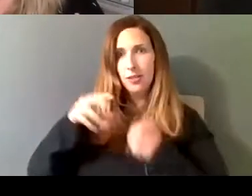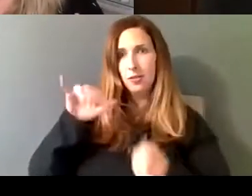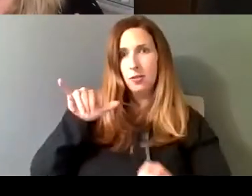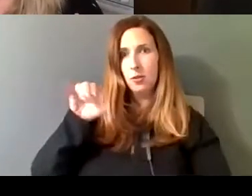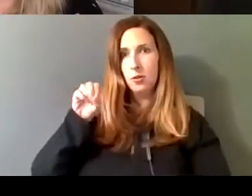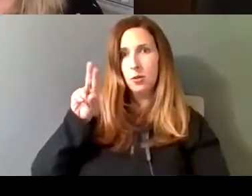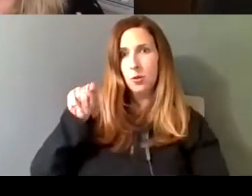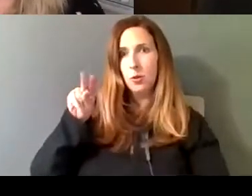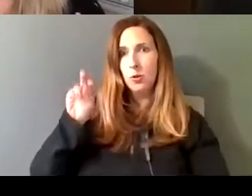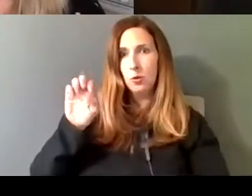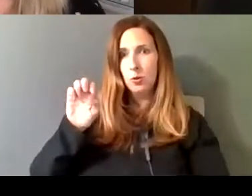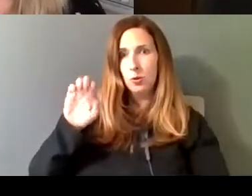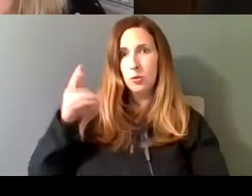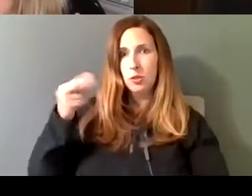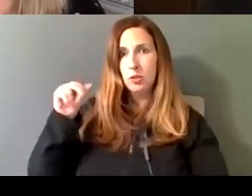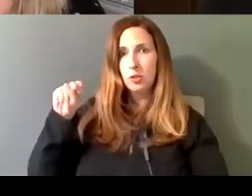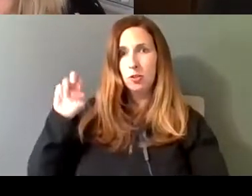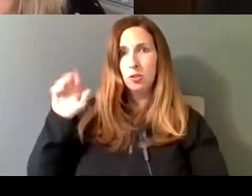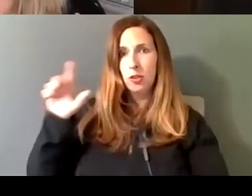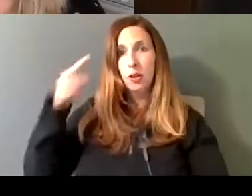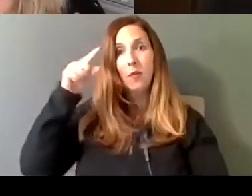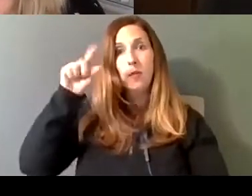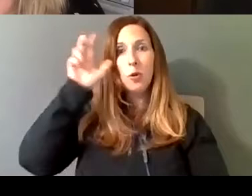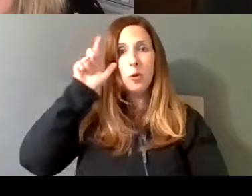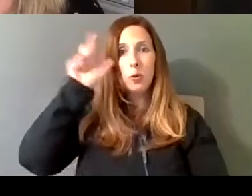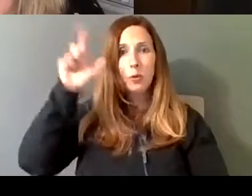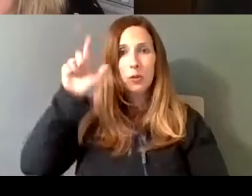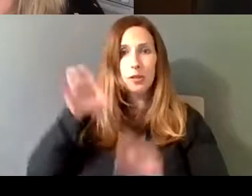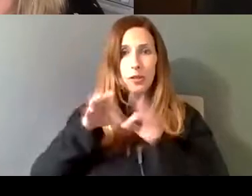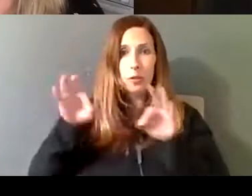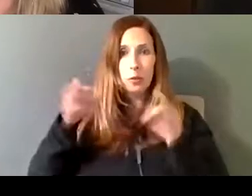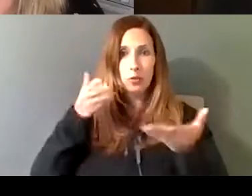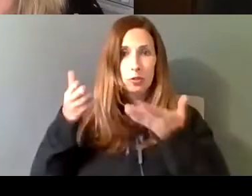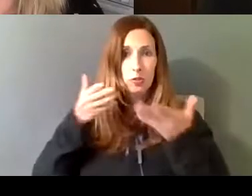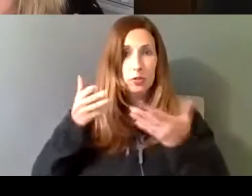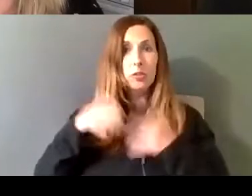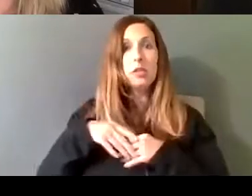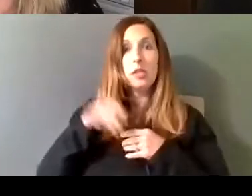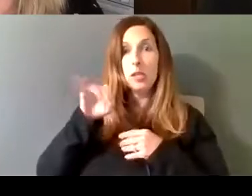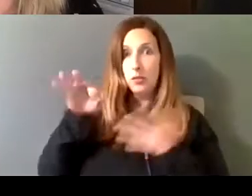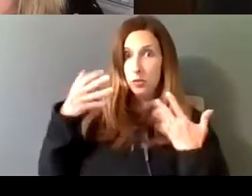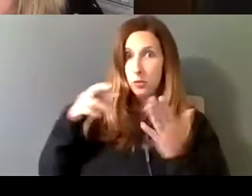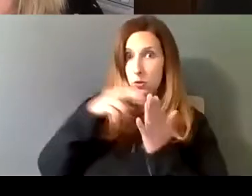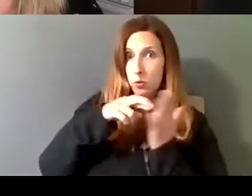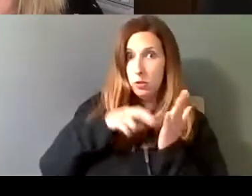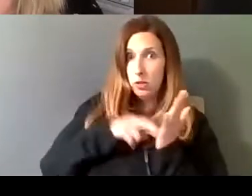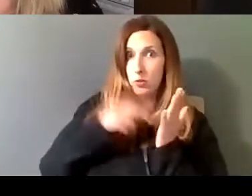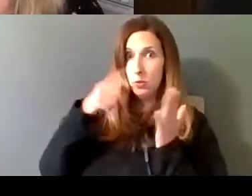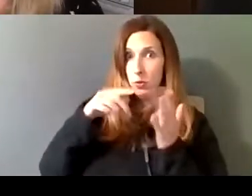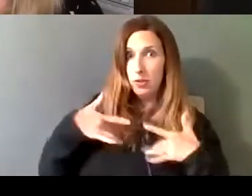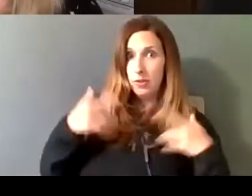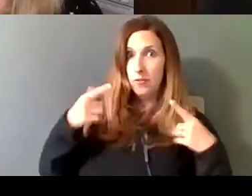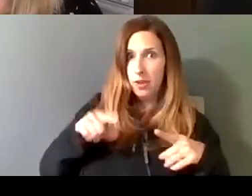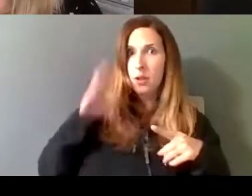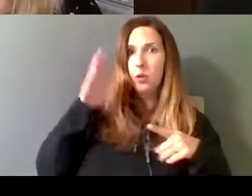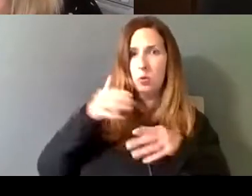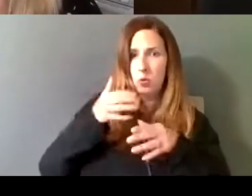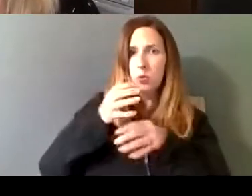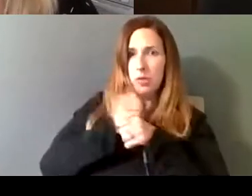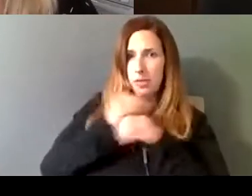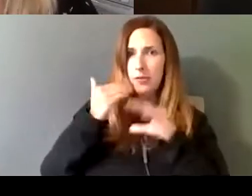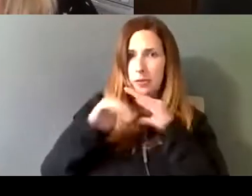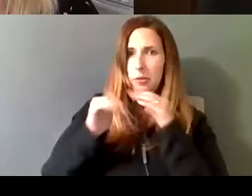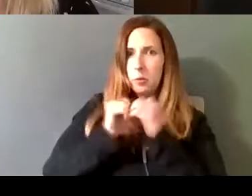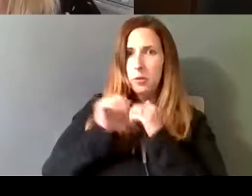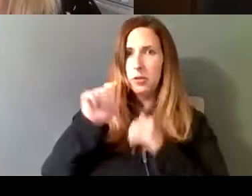Language Services. All participants who registered for the event will receive a follow-up email with that link so that you